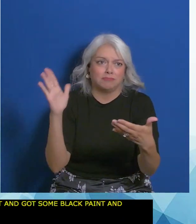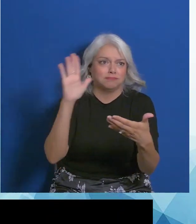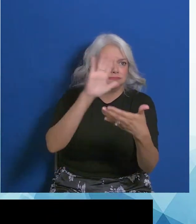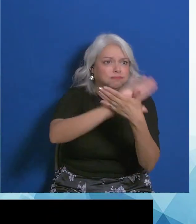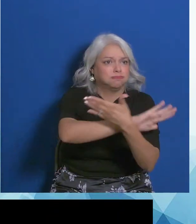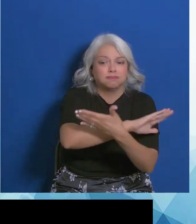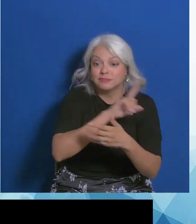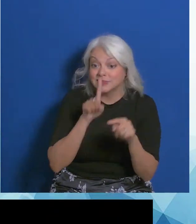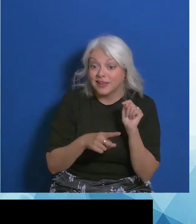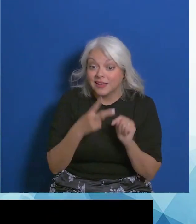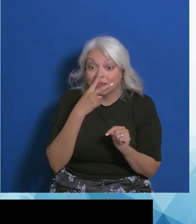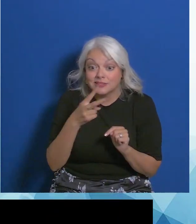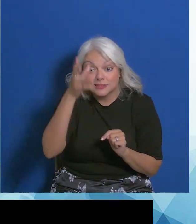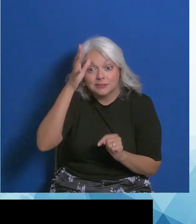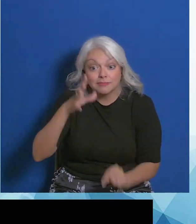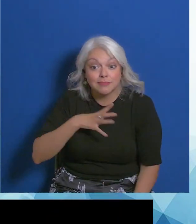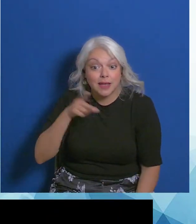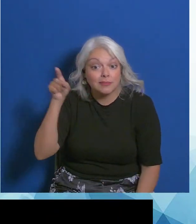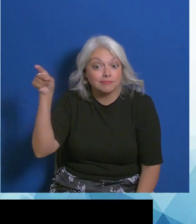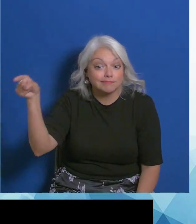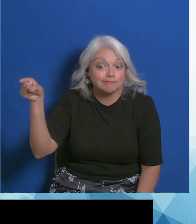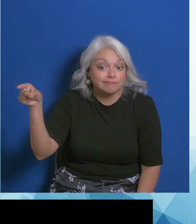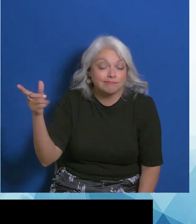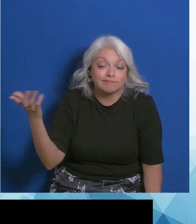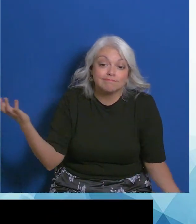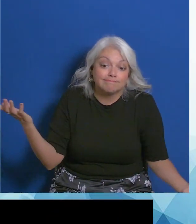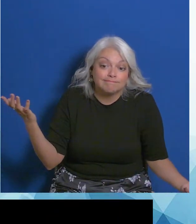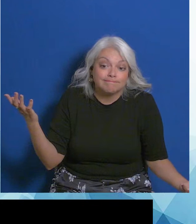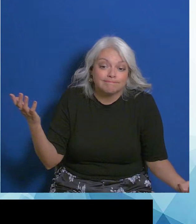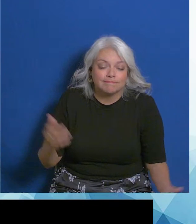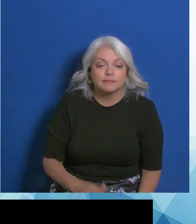no longer see the man.